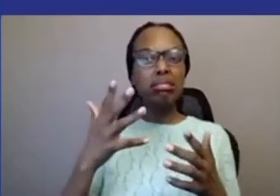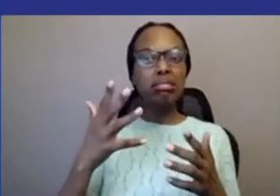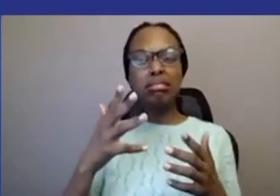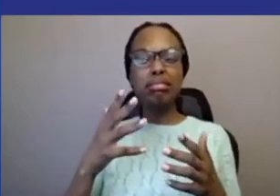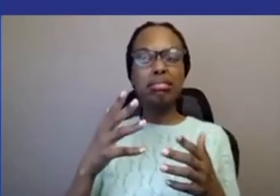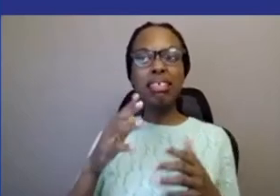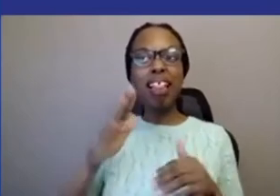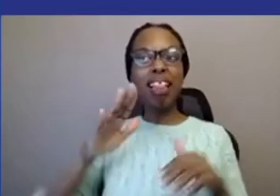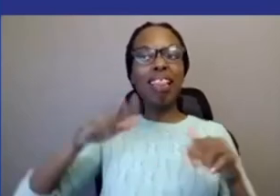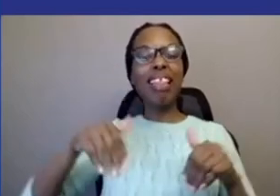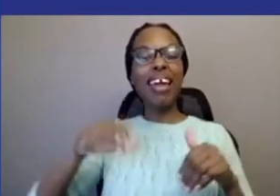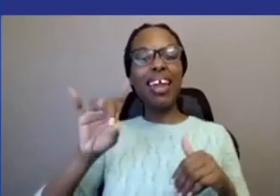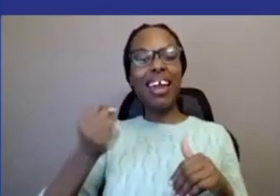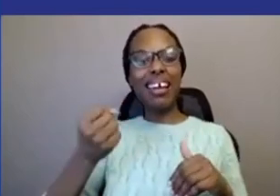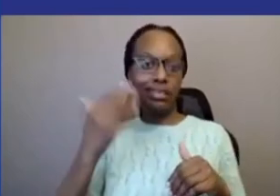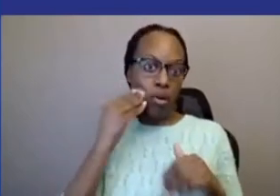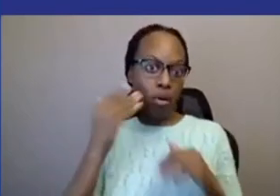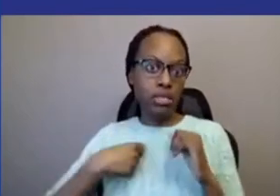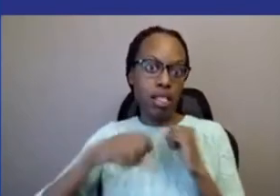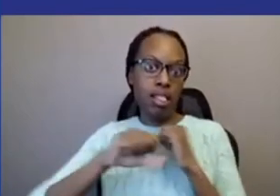sorry.